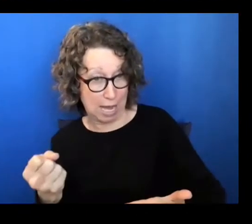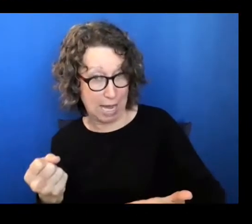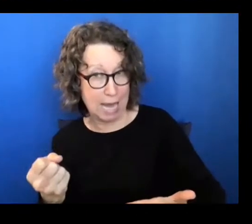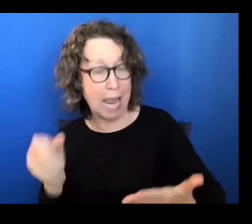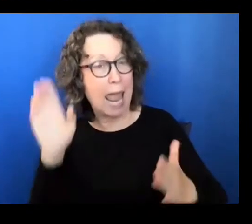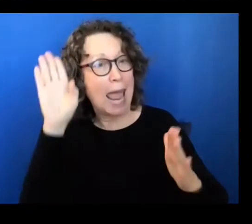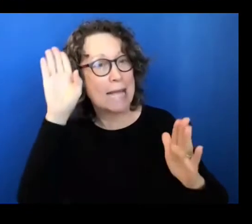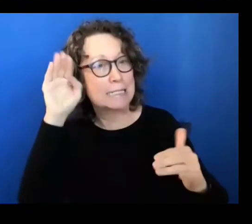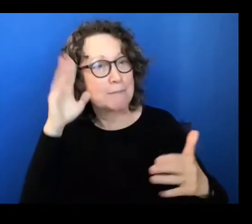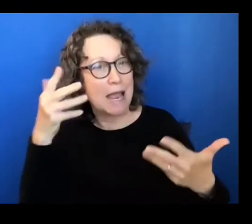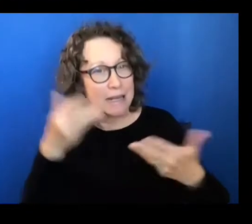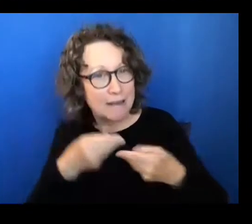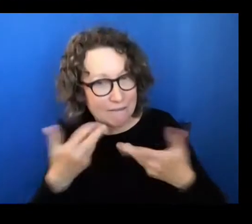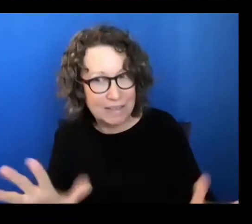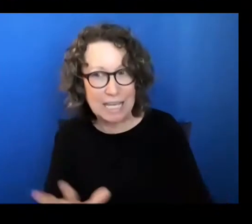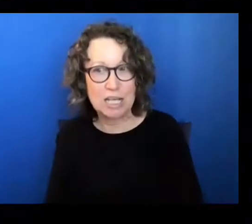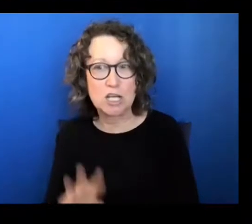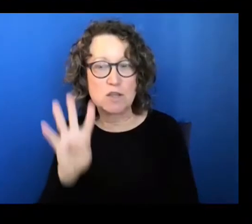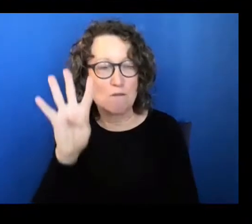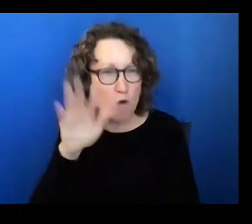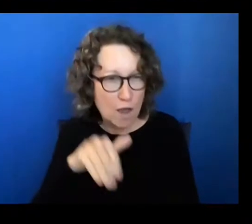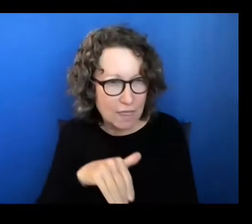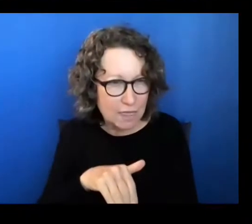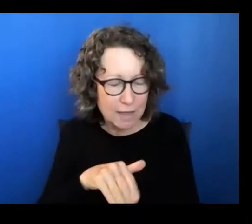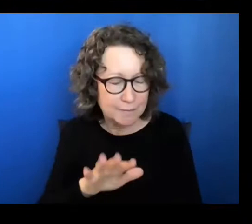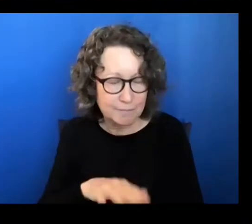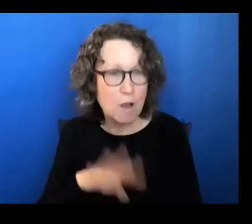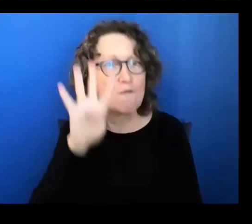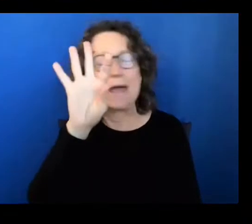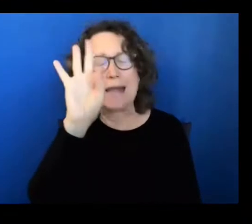have administered over